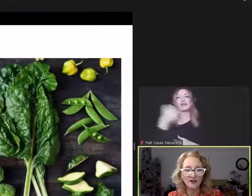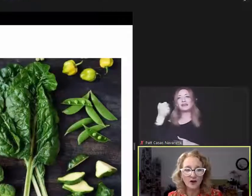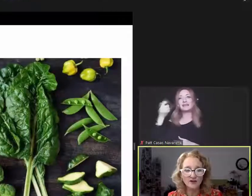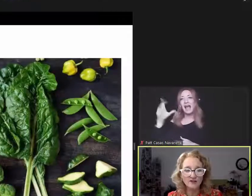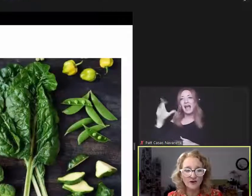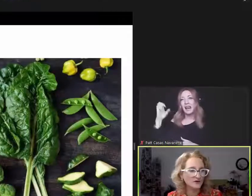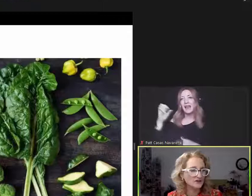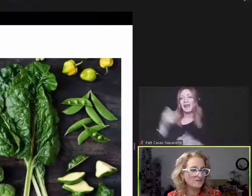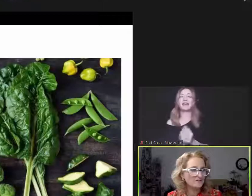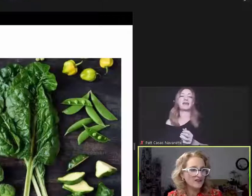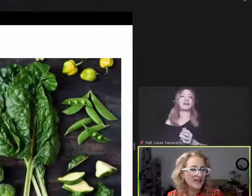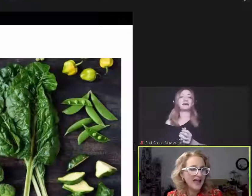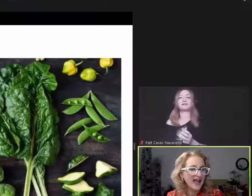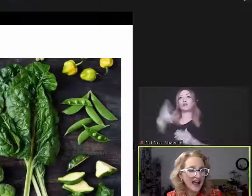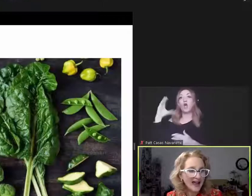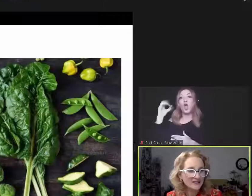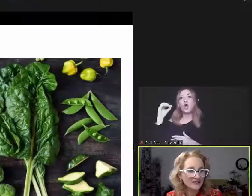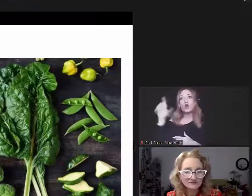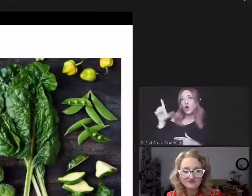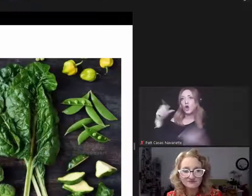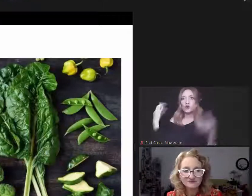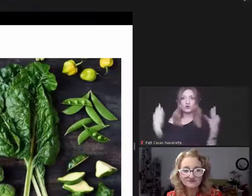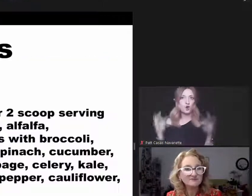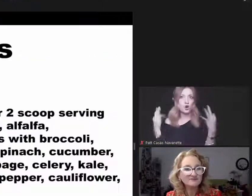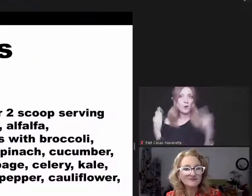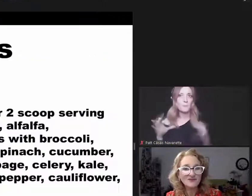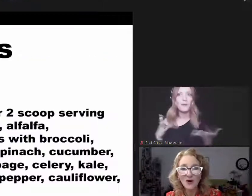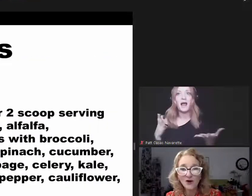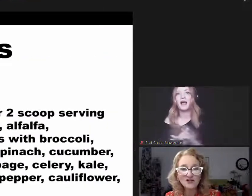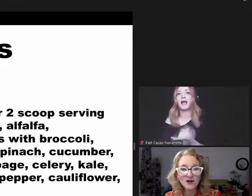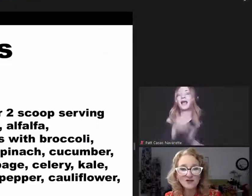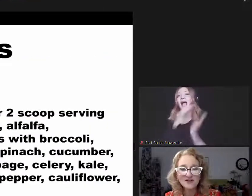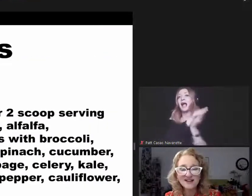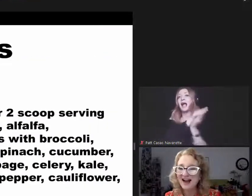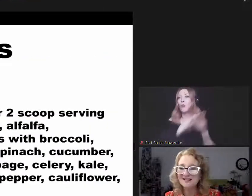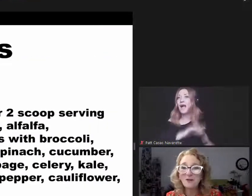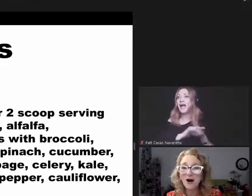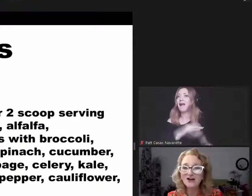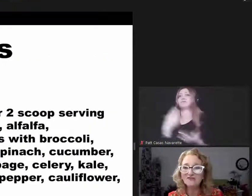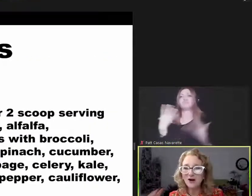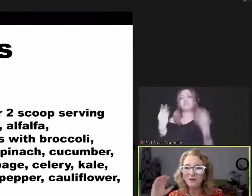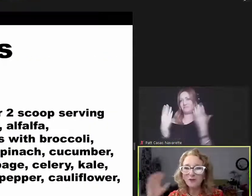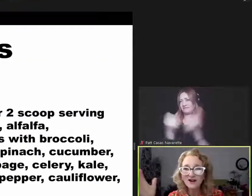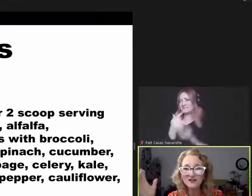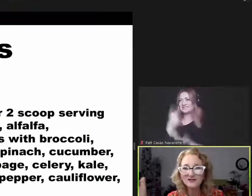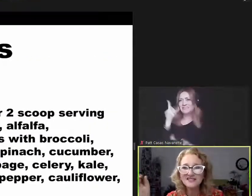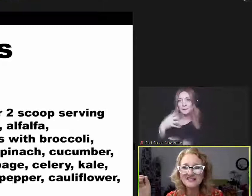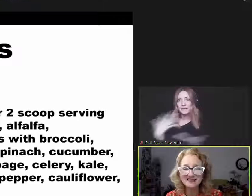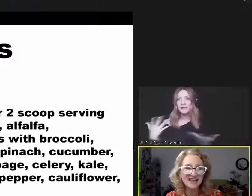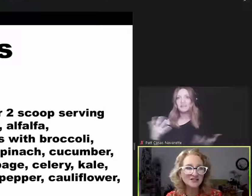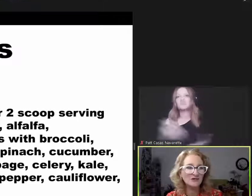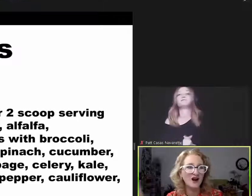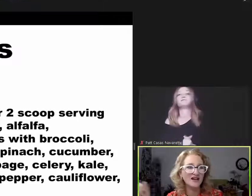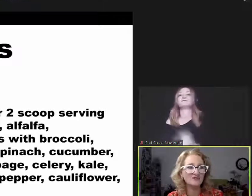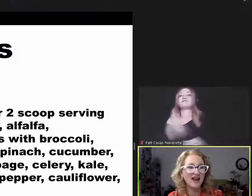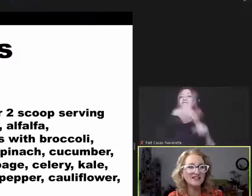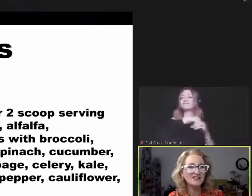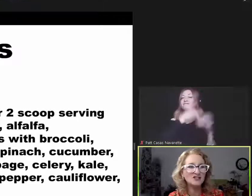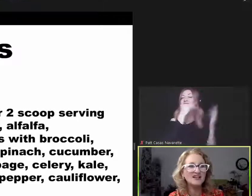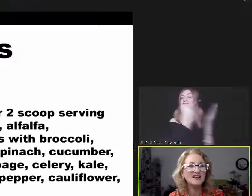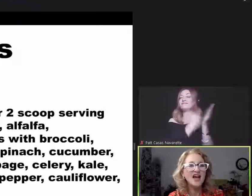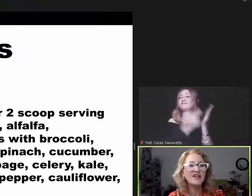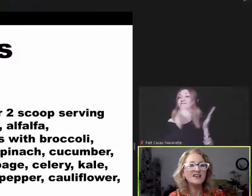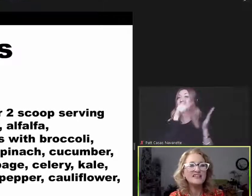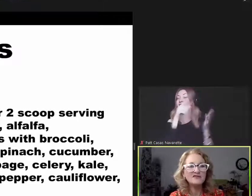a lot of those. And also, as part of our wonderful Slenderize